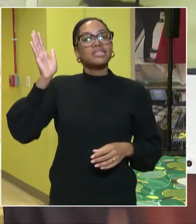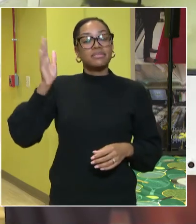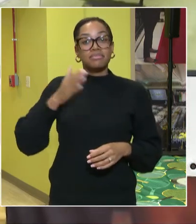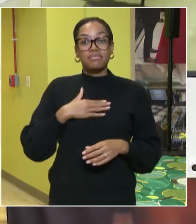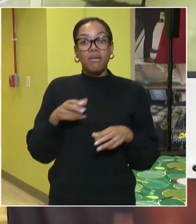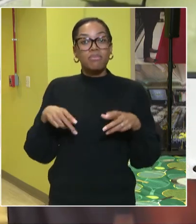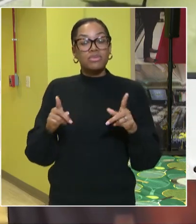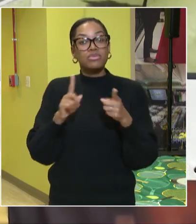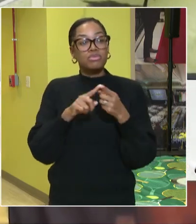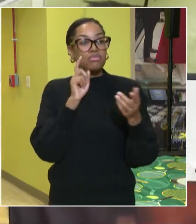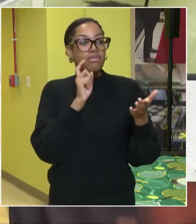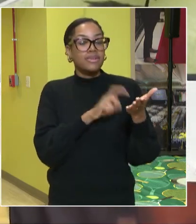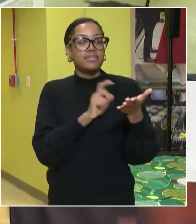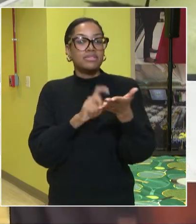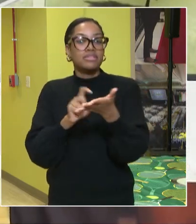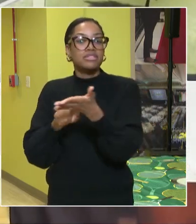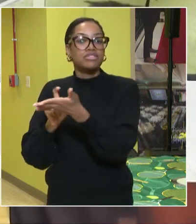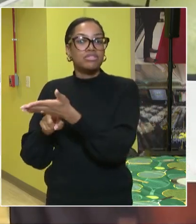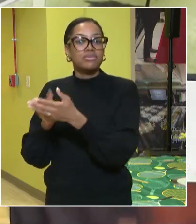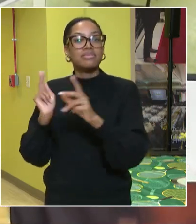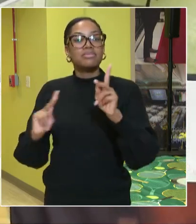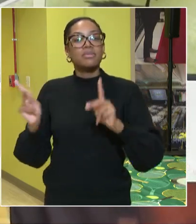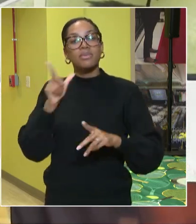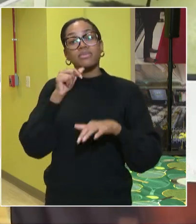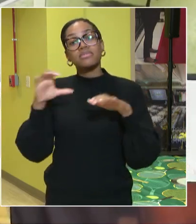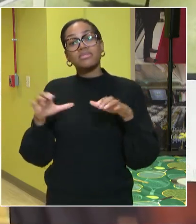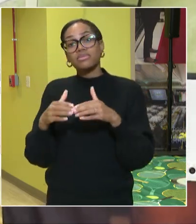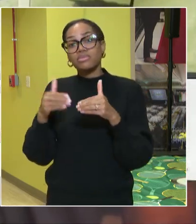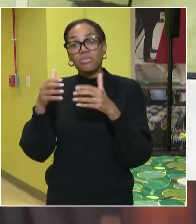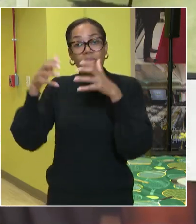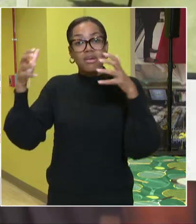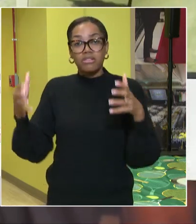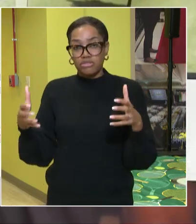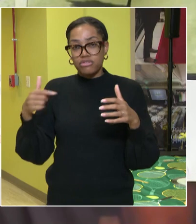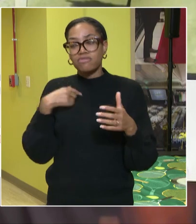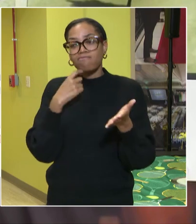opportunity to acknowledge people who have done so much.